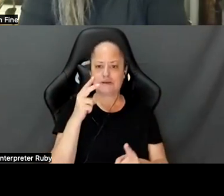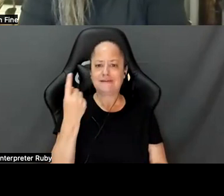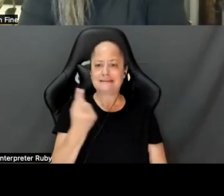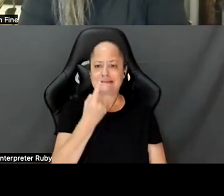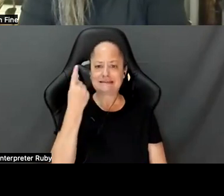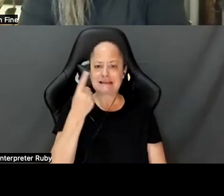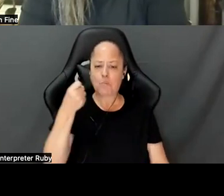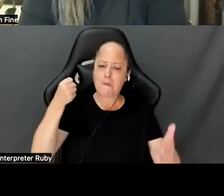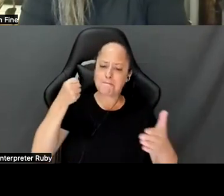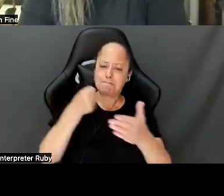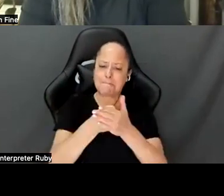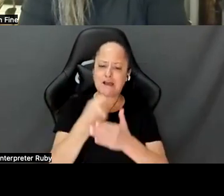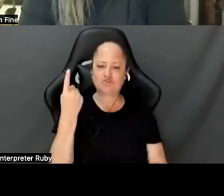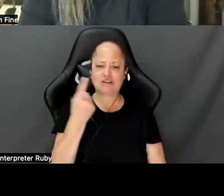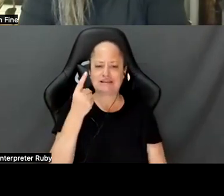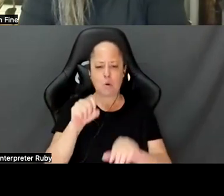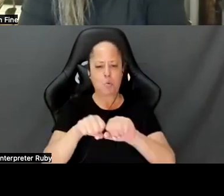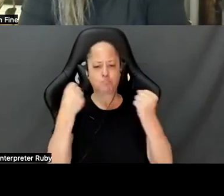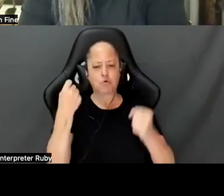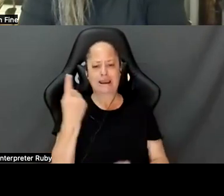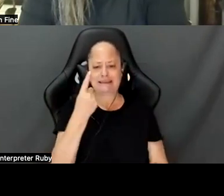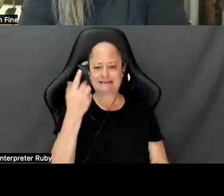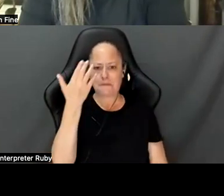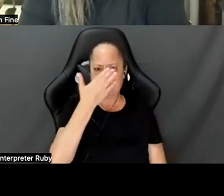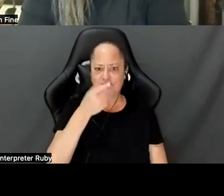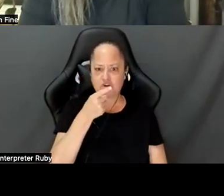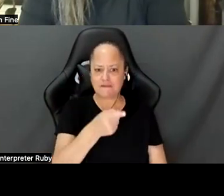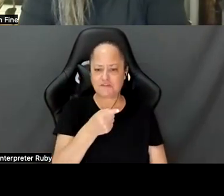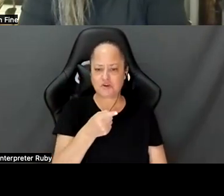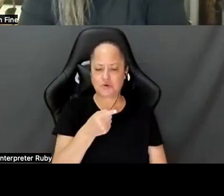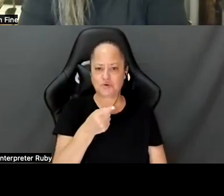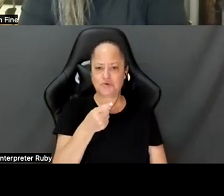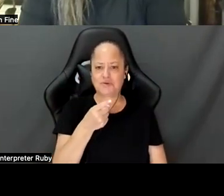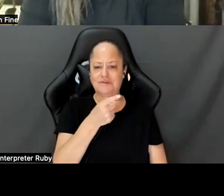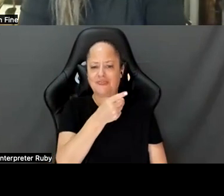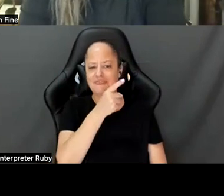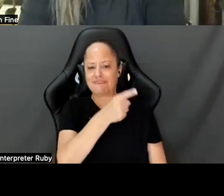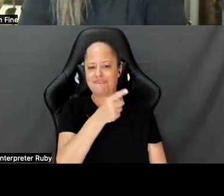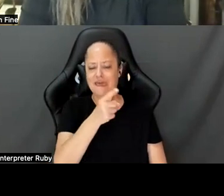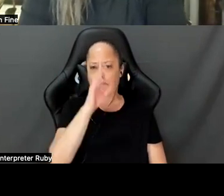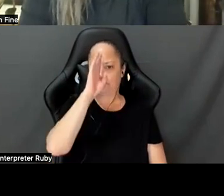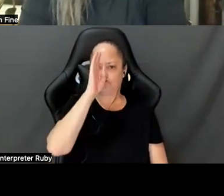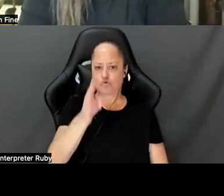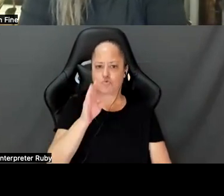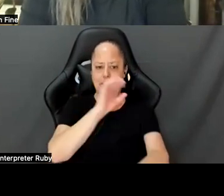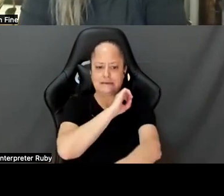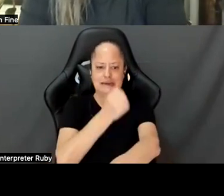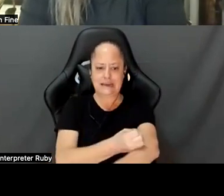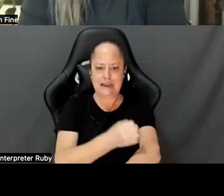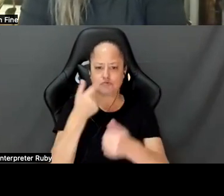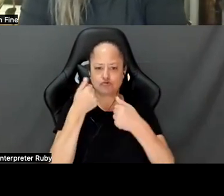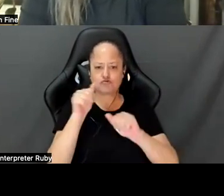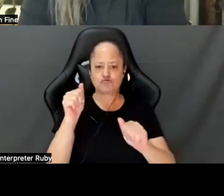is punching something or they're breaking something in front of you, that's them kind of directing that energy. They're either trying